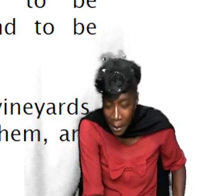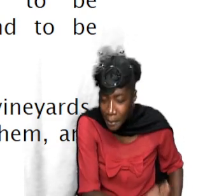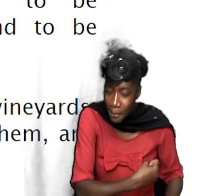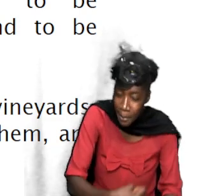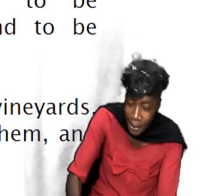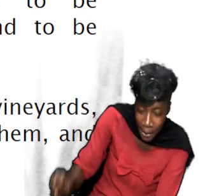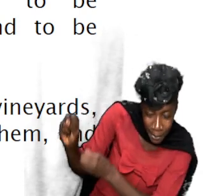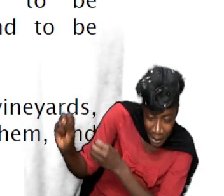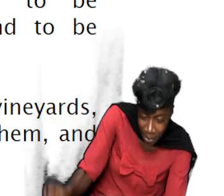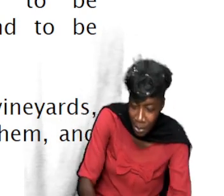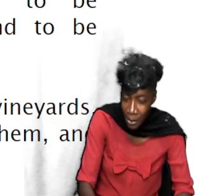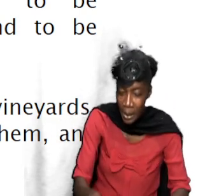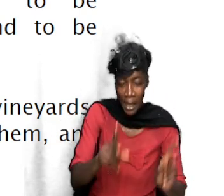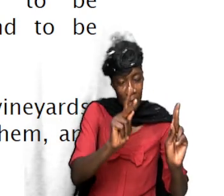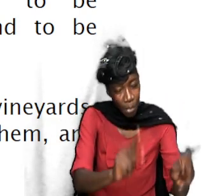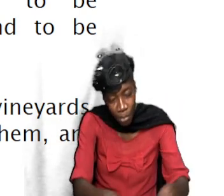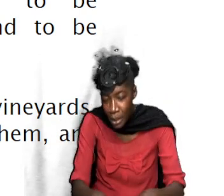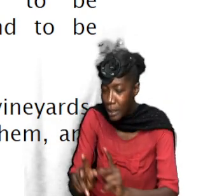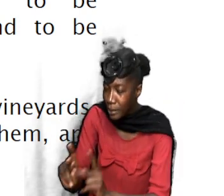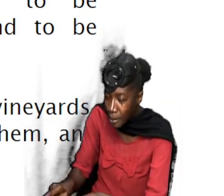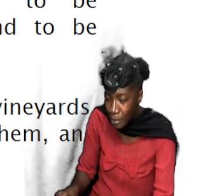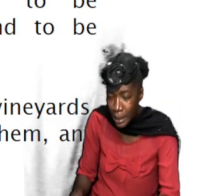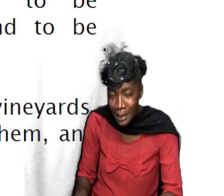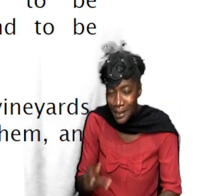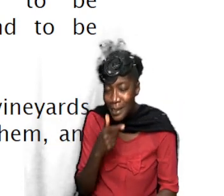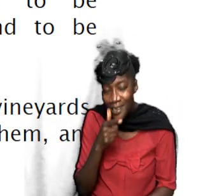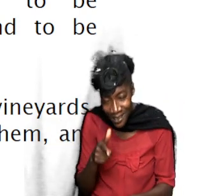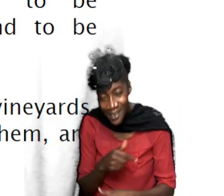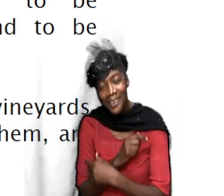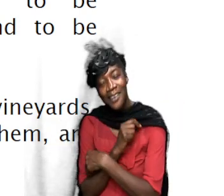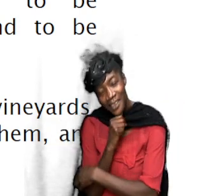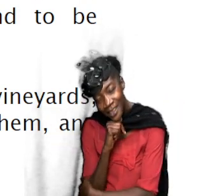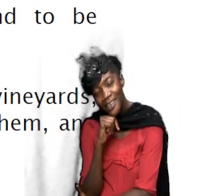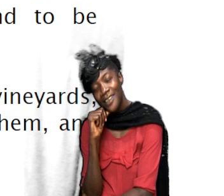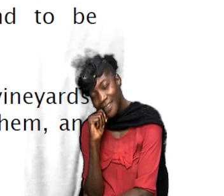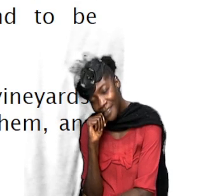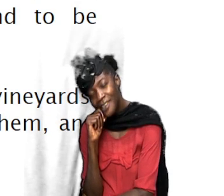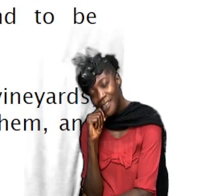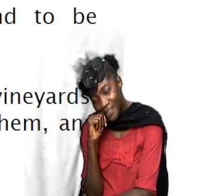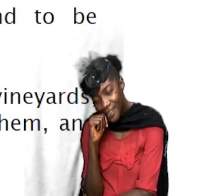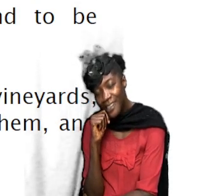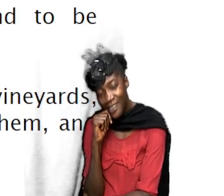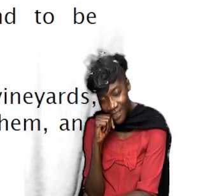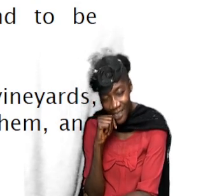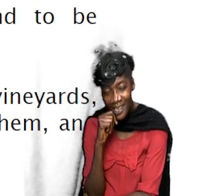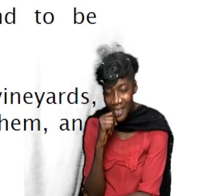it, and it looks good. It is bringing forth fruit.